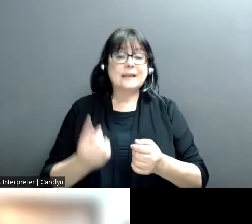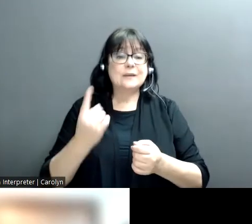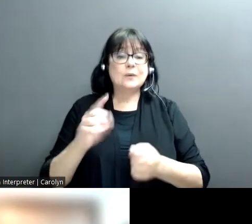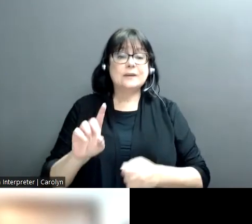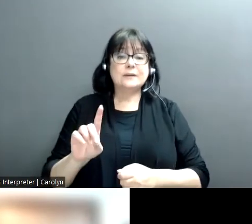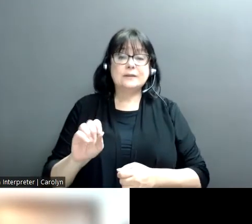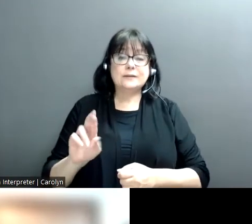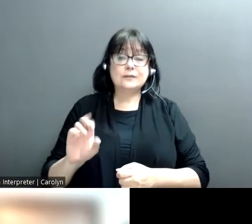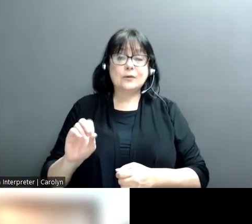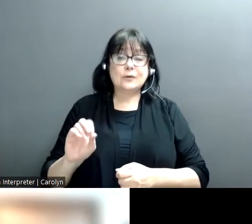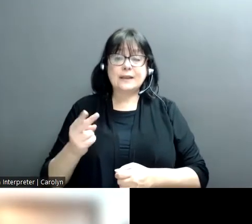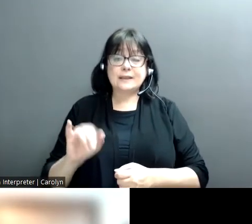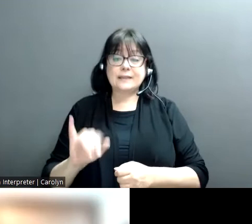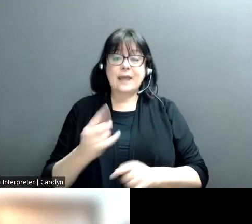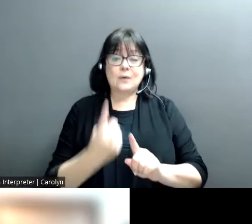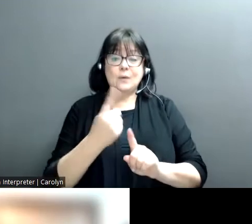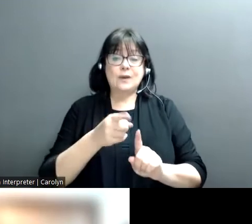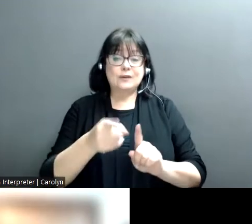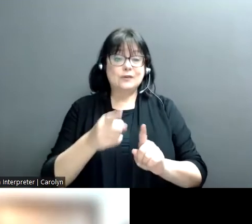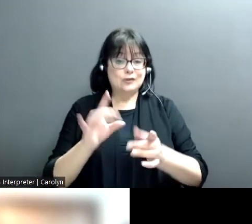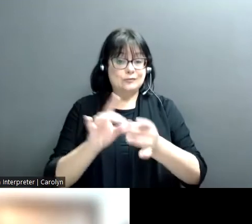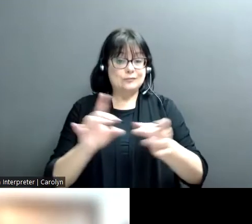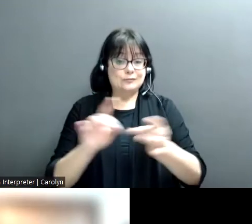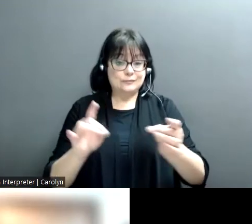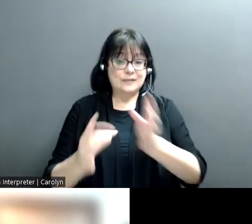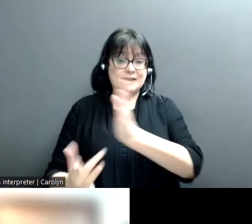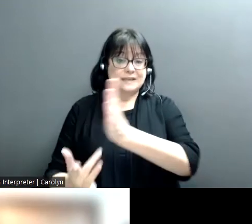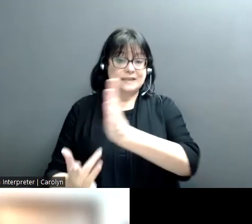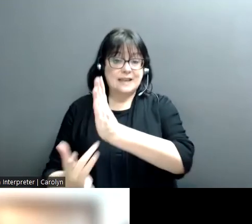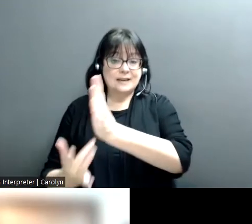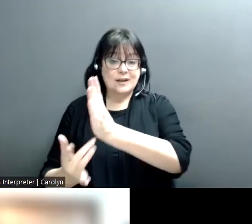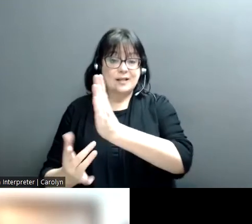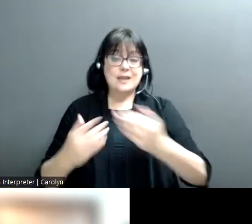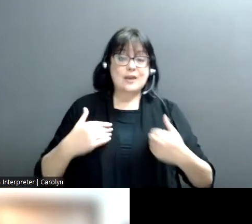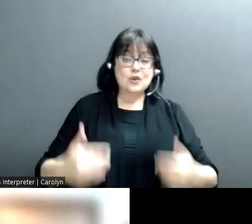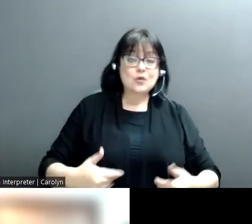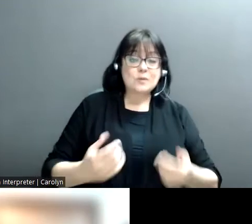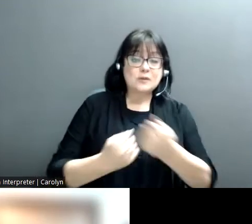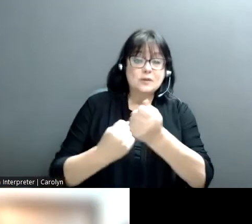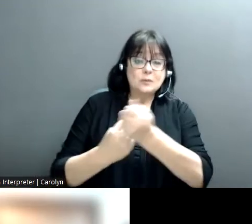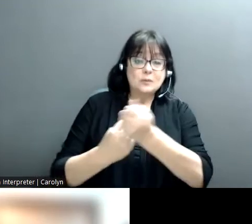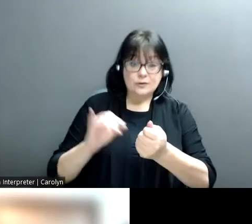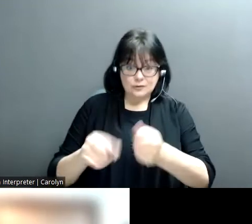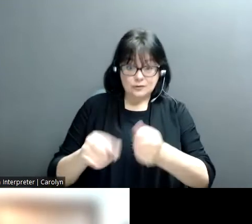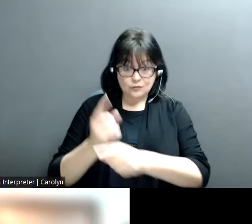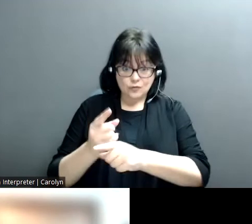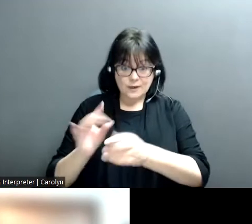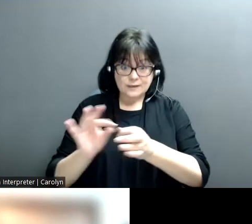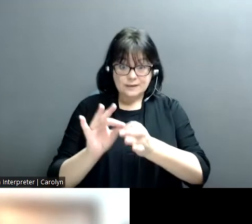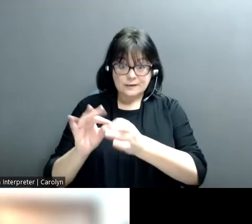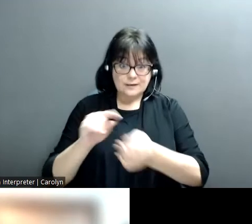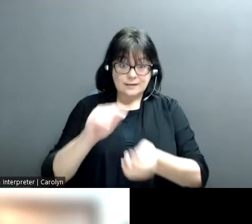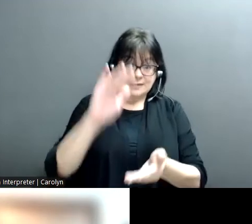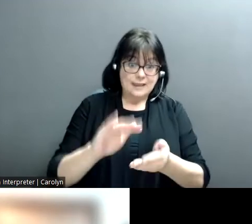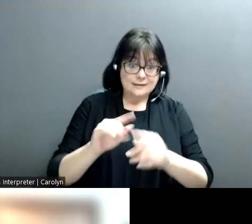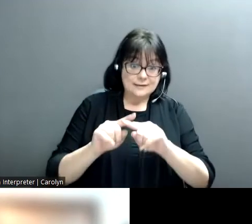of that relationship between technology and human support. Is that right? Yeah, I guess it's kind of, I mean, you